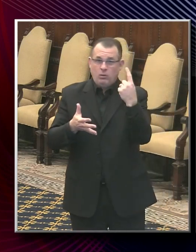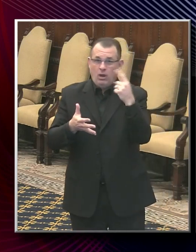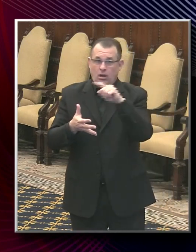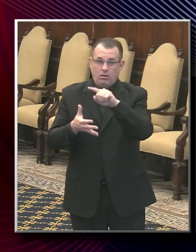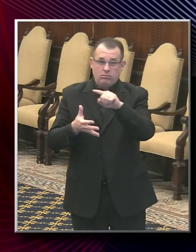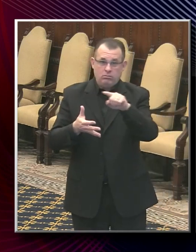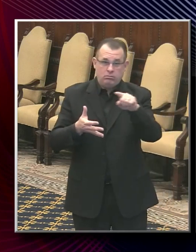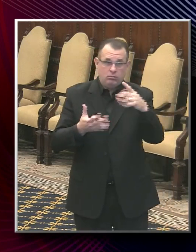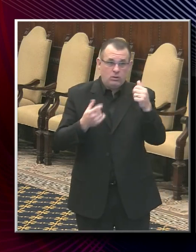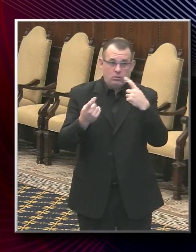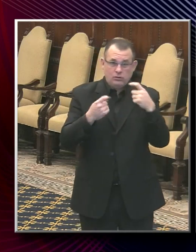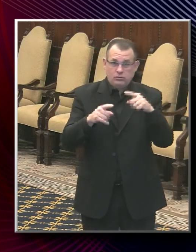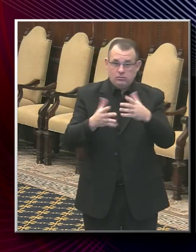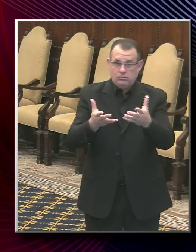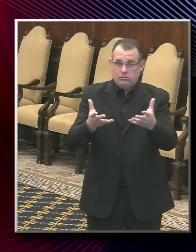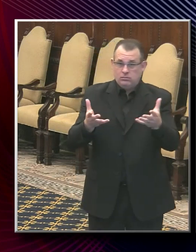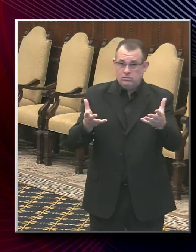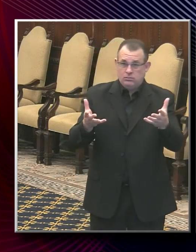else.